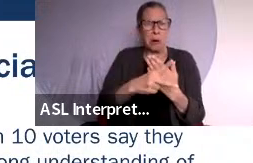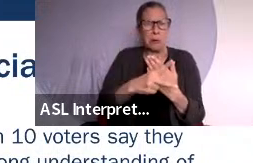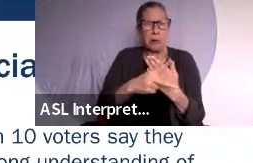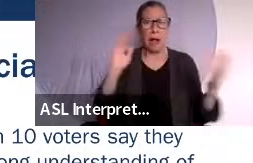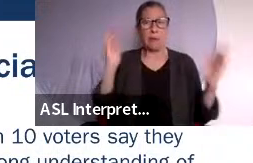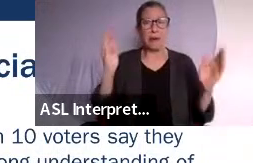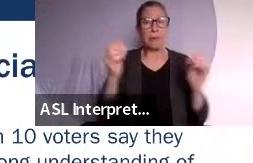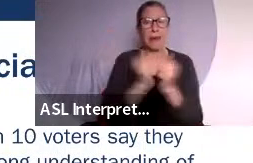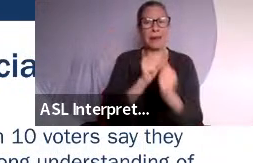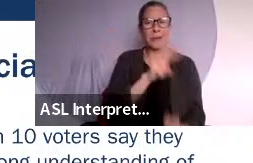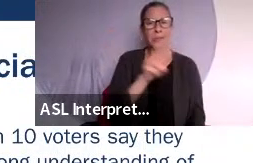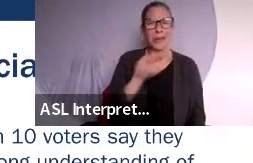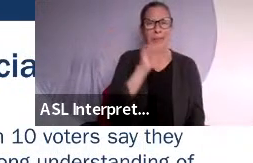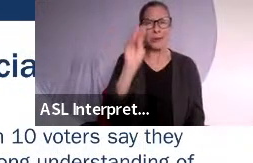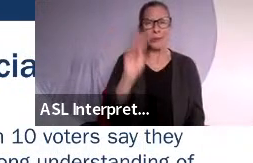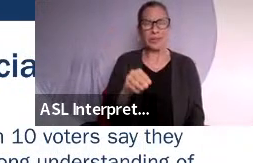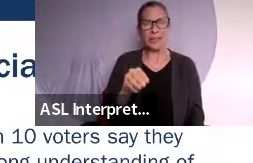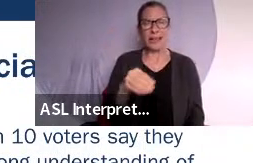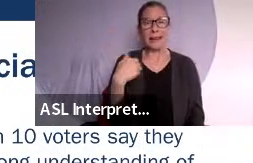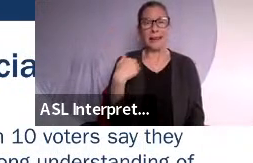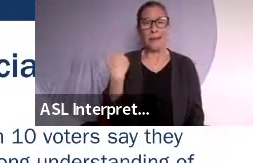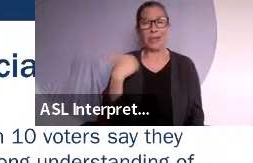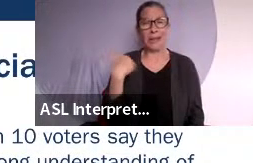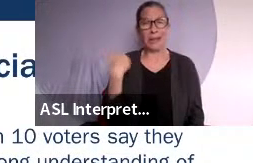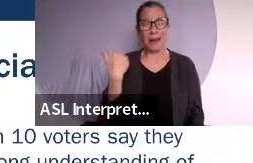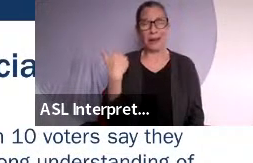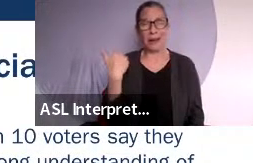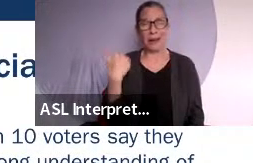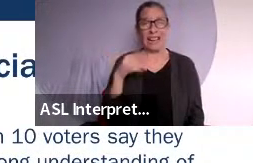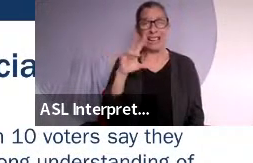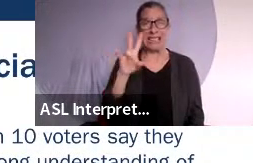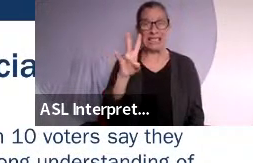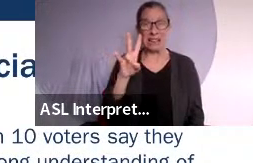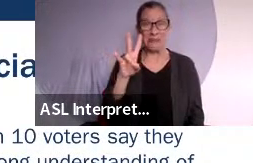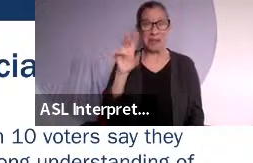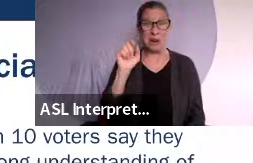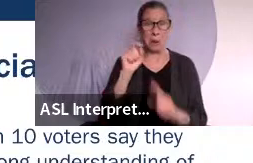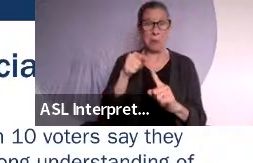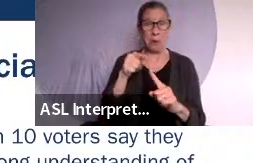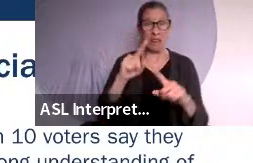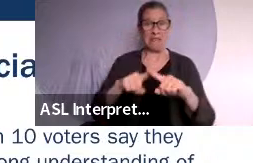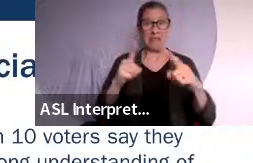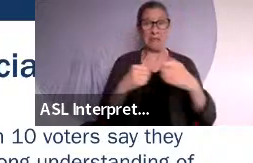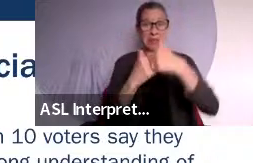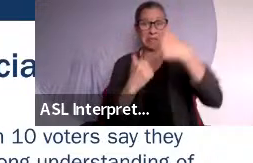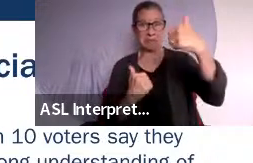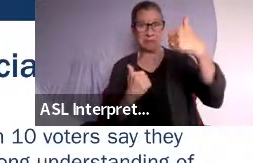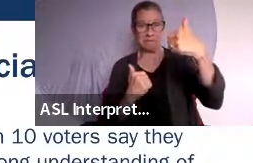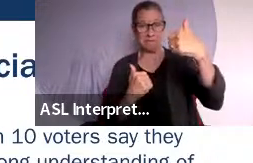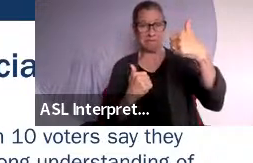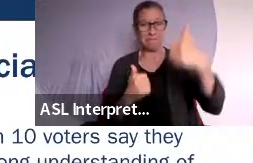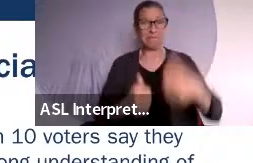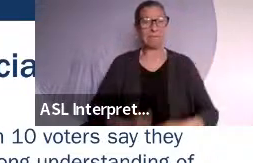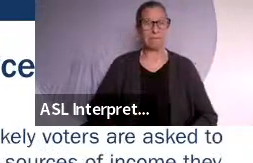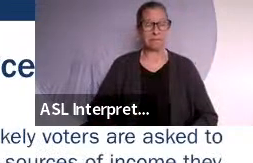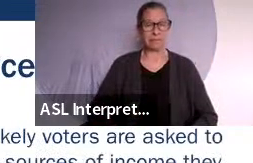compared to 22% of their younger counterparts, a 7-point difference. Next slide, please.